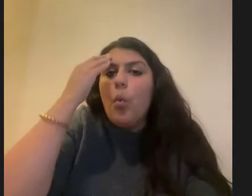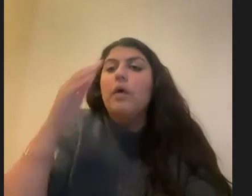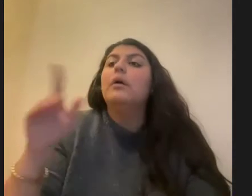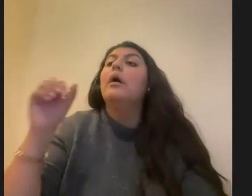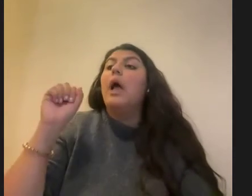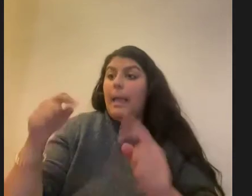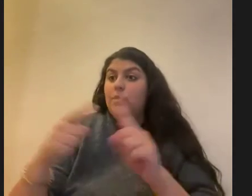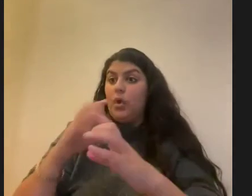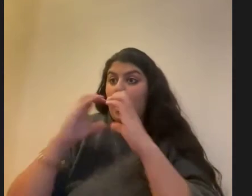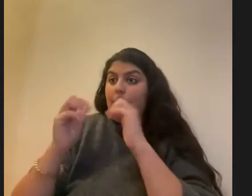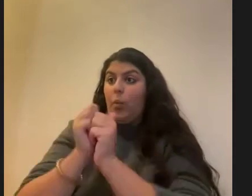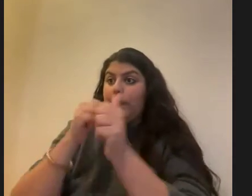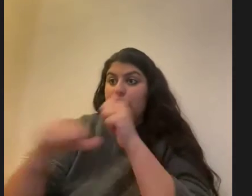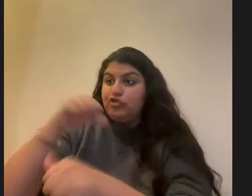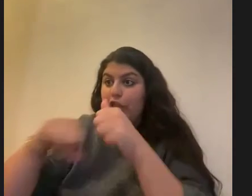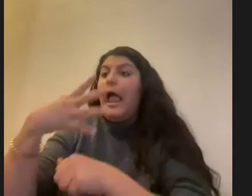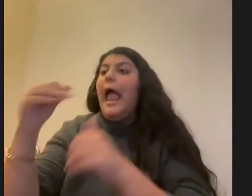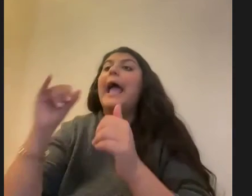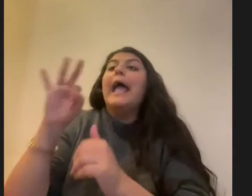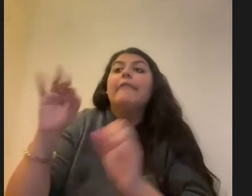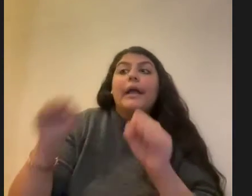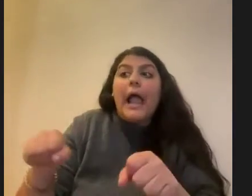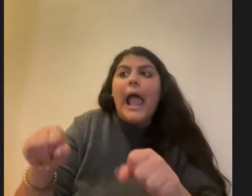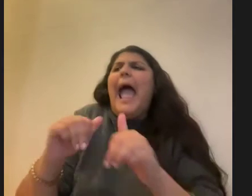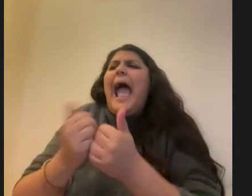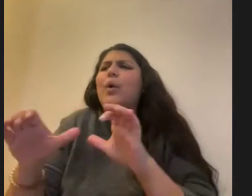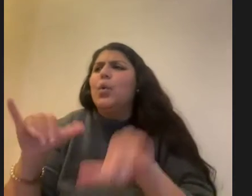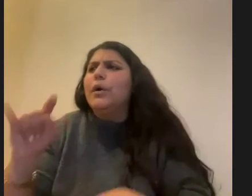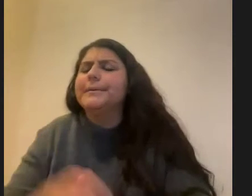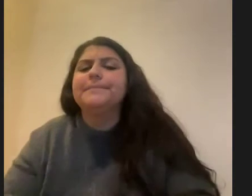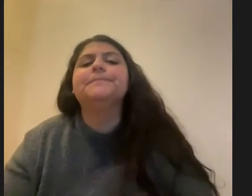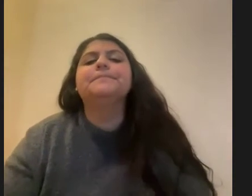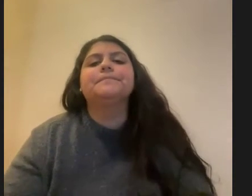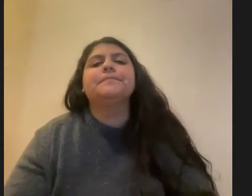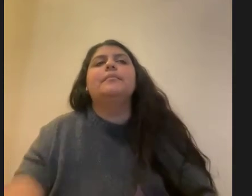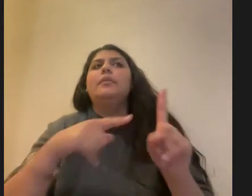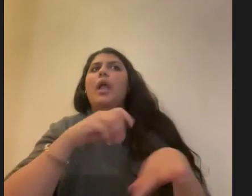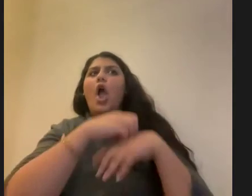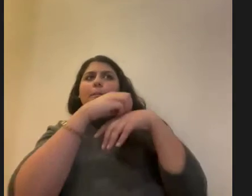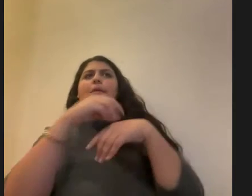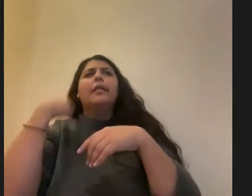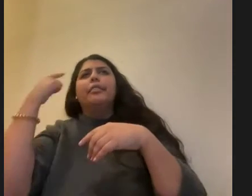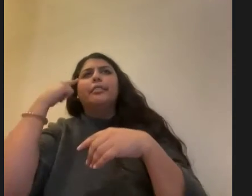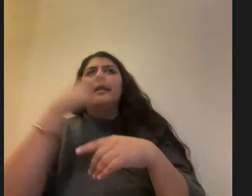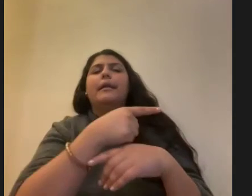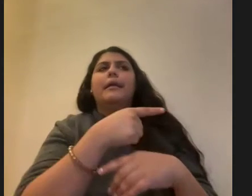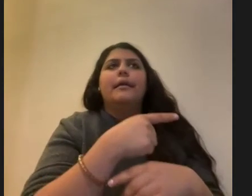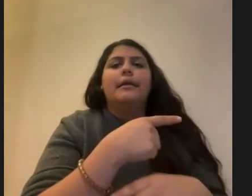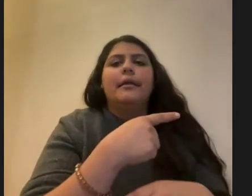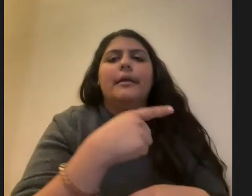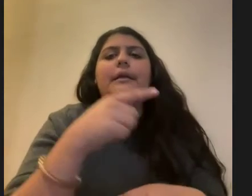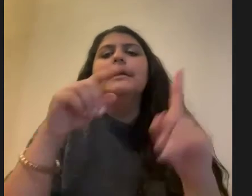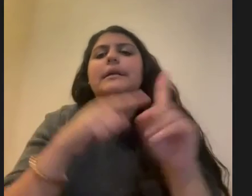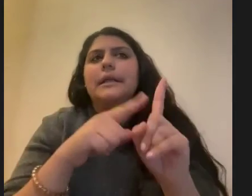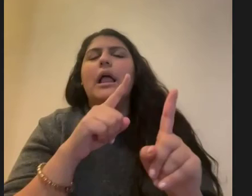each other? And if they do, how do they do it? Yeah. So I think octopuses are like the one cephalopod